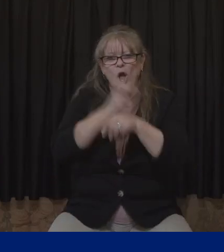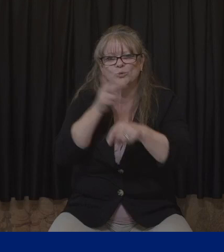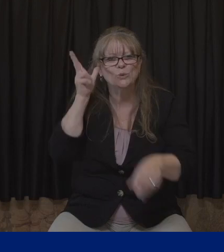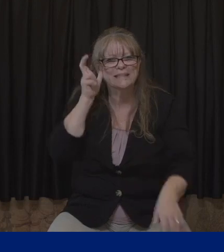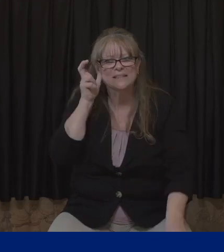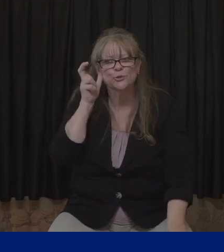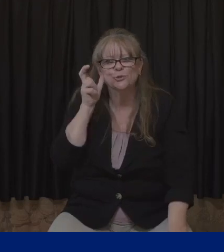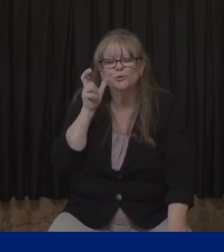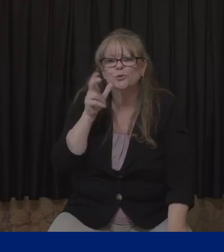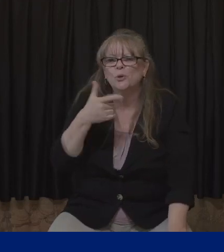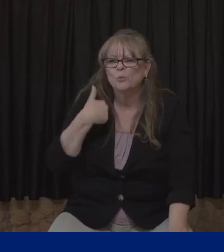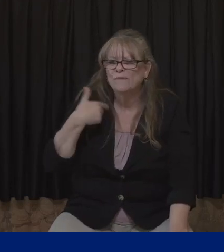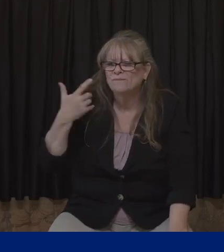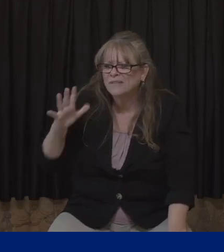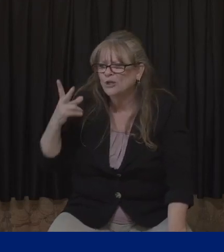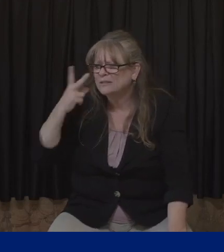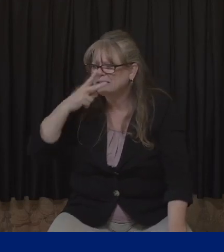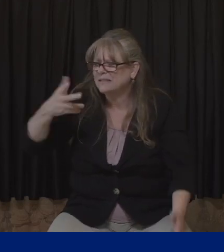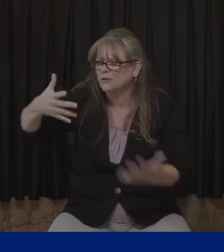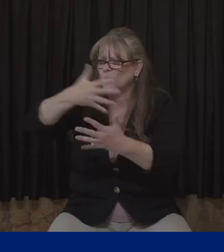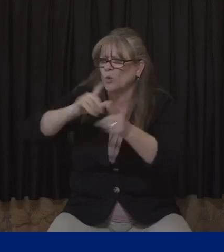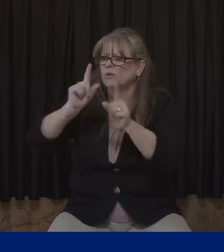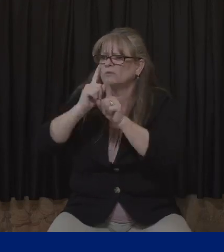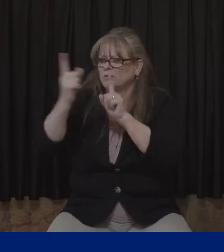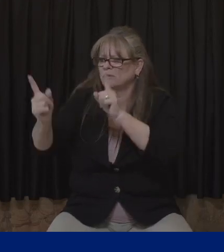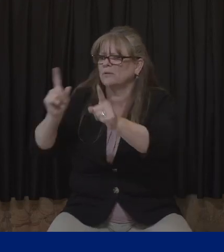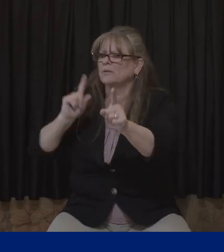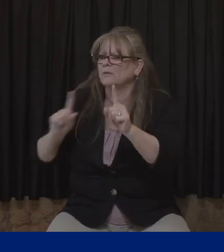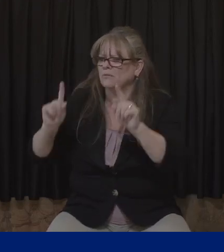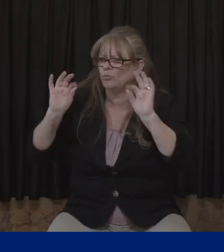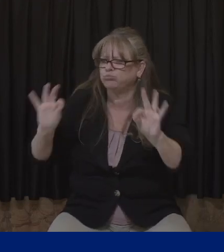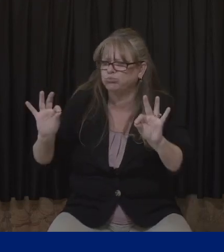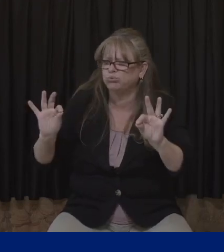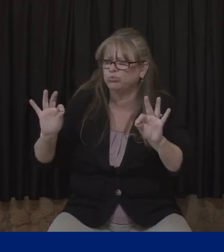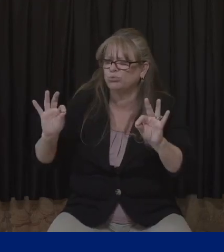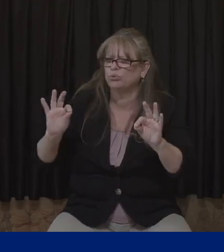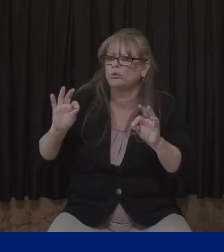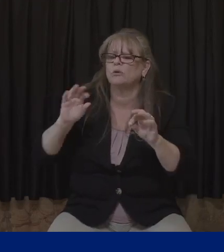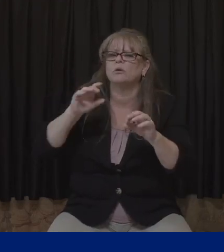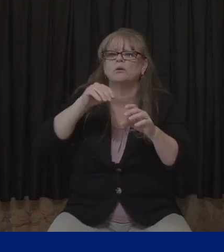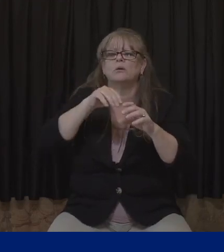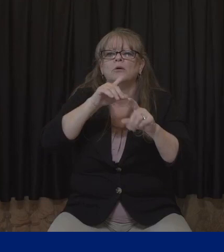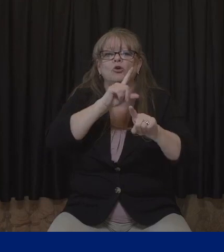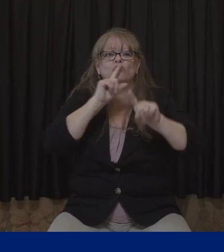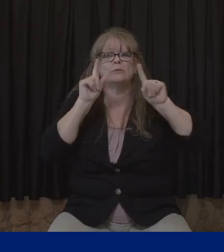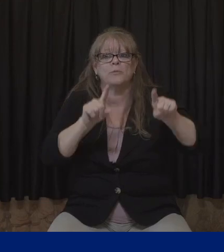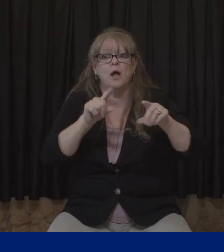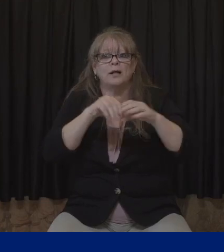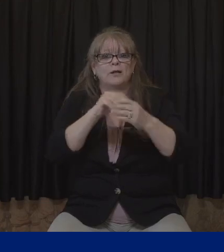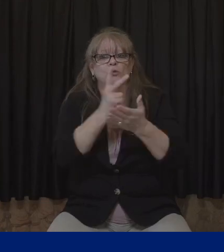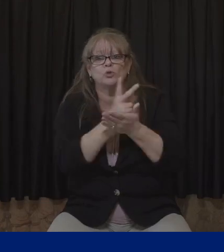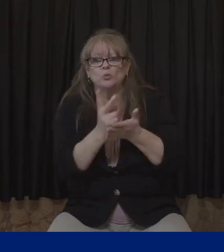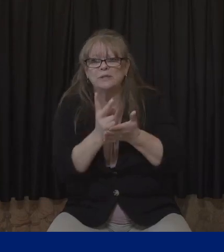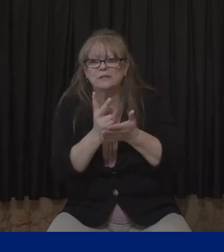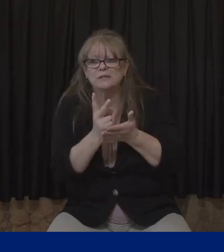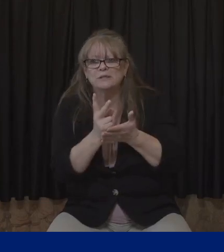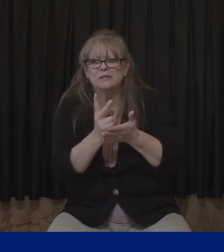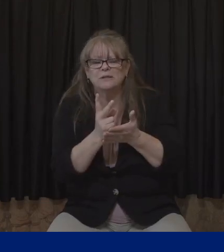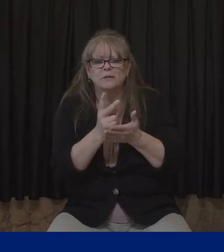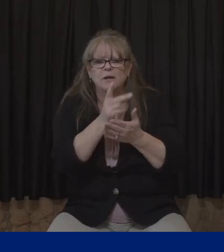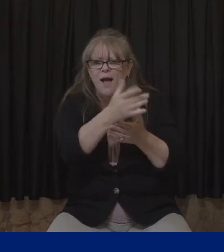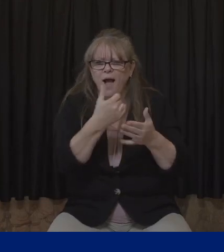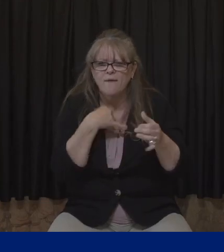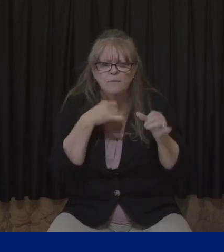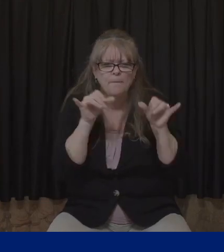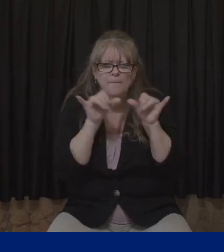take weeks to show up in the data, and I'm wondering, are there more responsive metrics you will be observing to judge how effective the safer at home phase